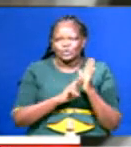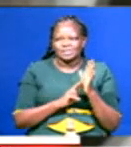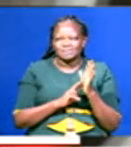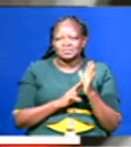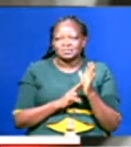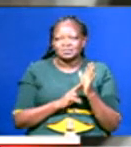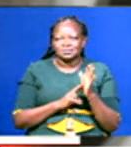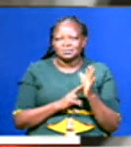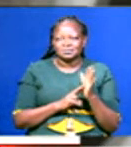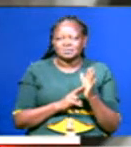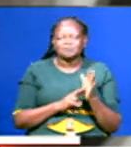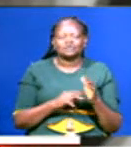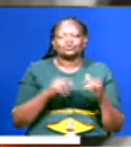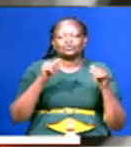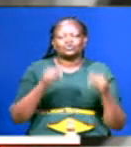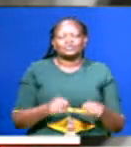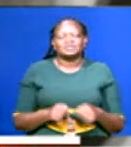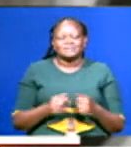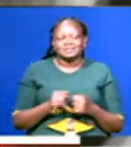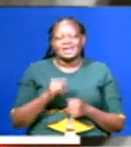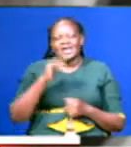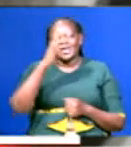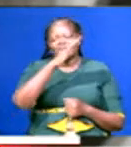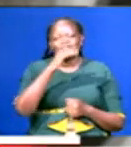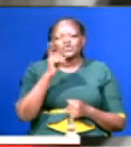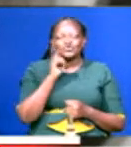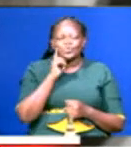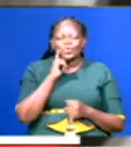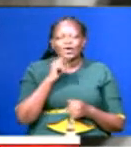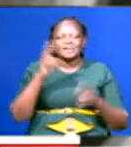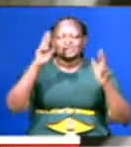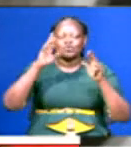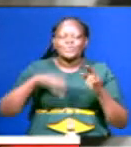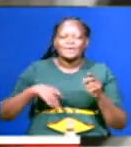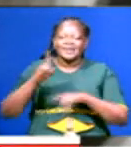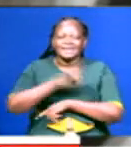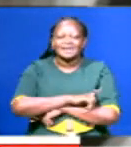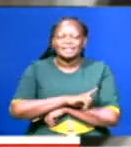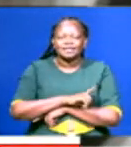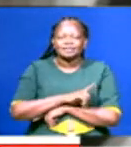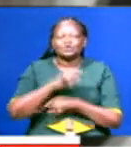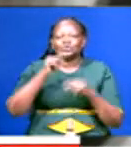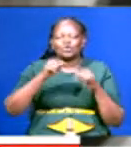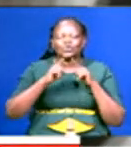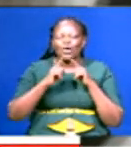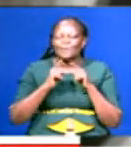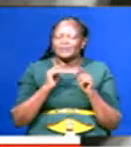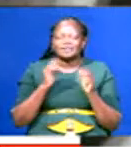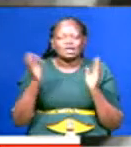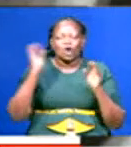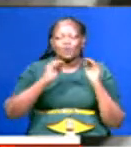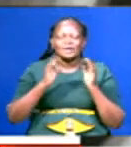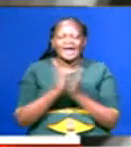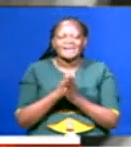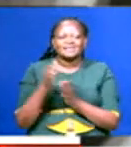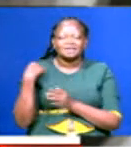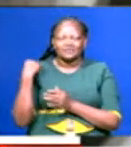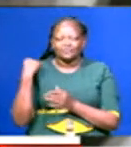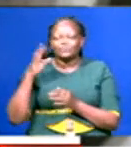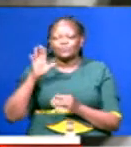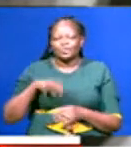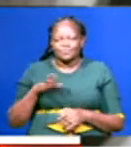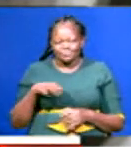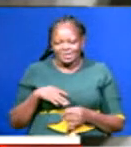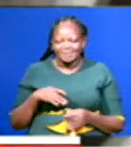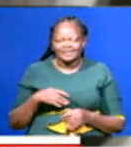Women's Day 2023 celebrations, we look at the immense contribution and sacrifice of women in